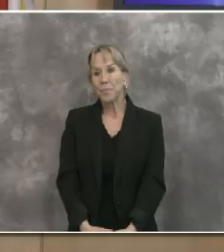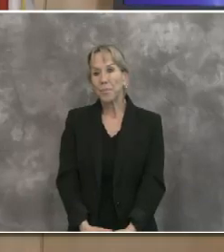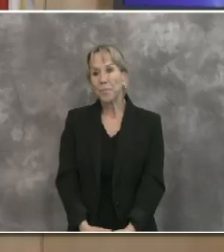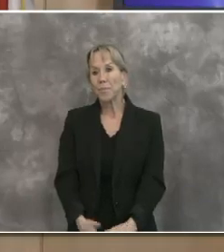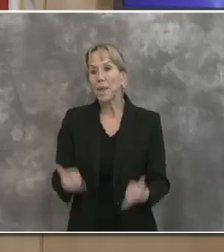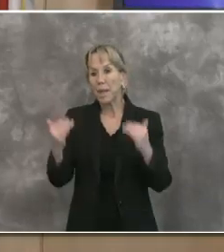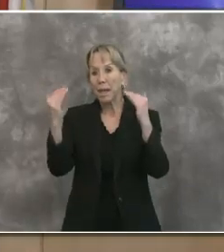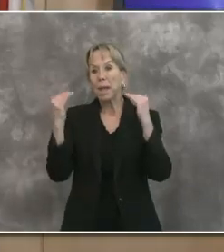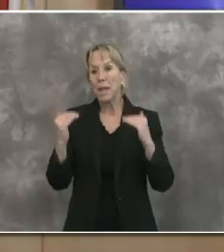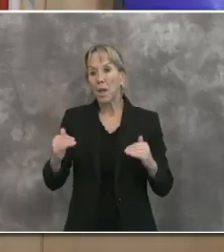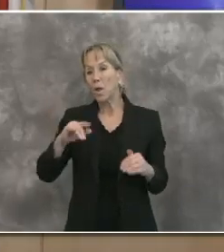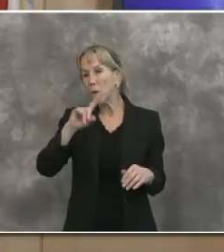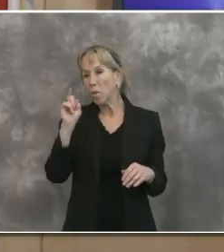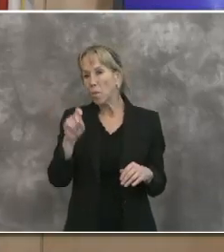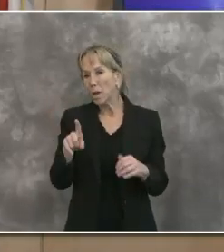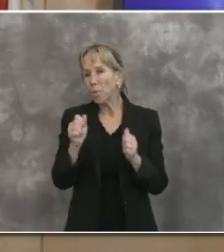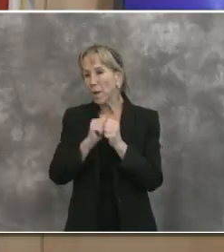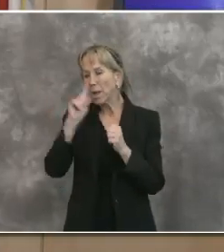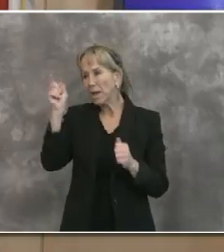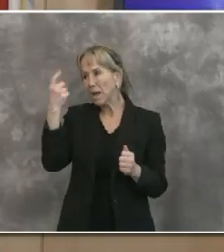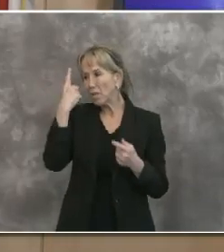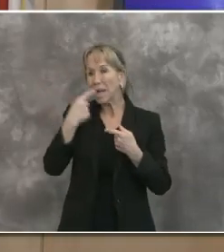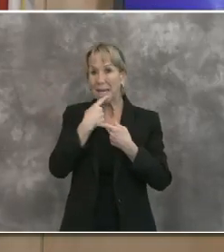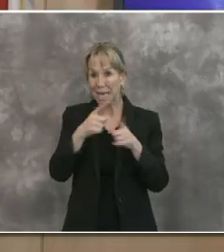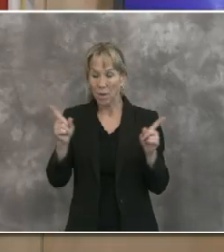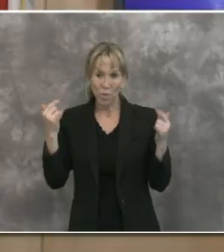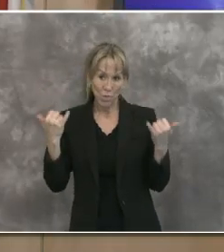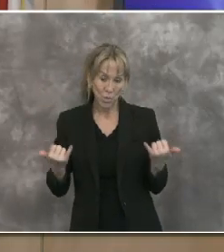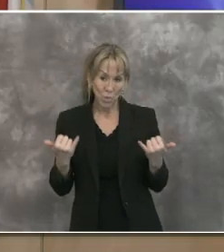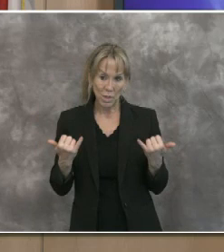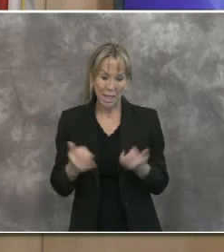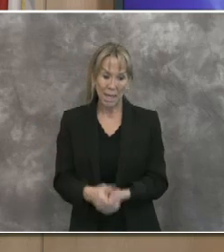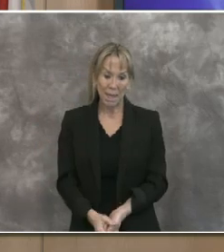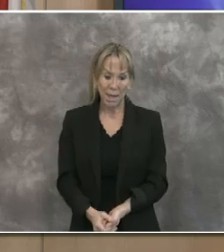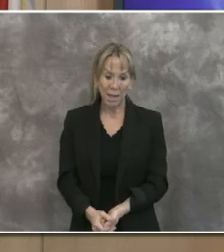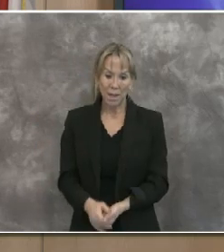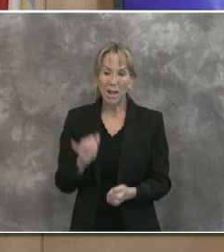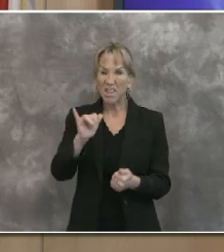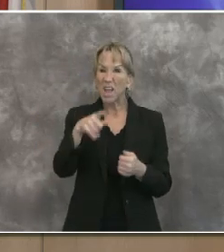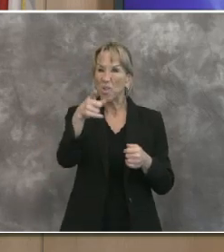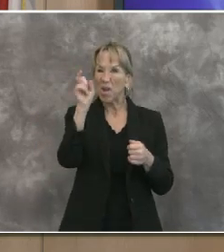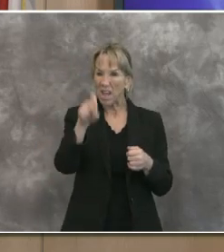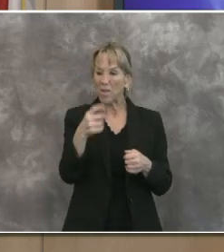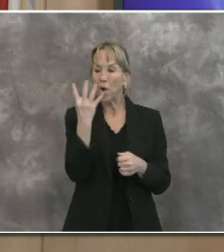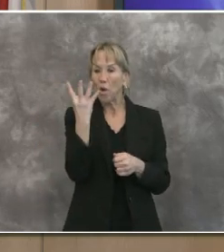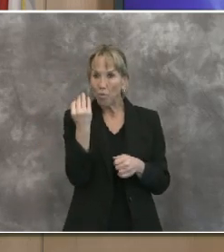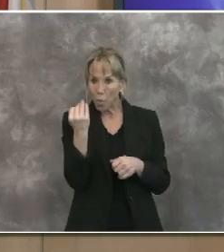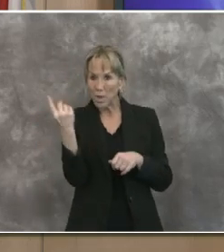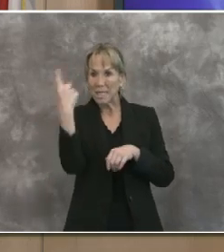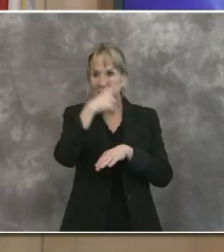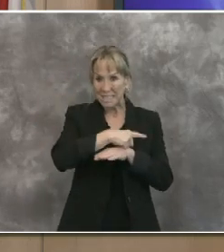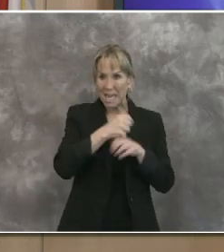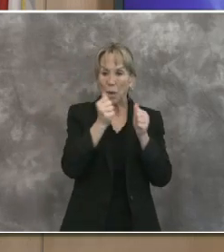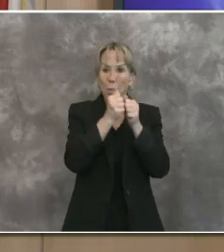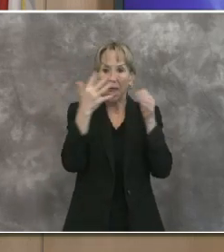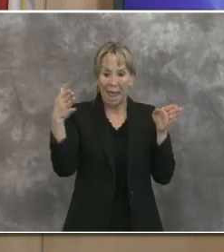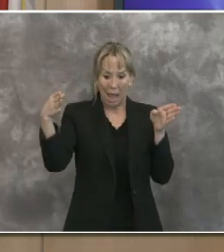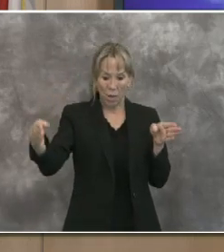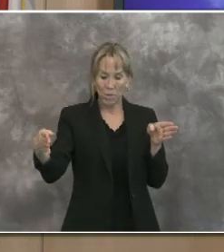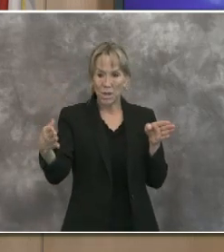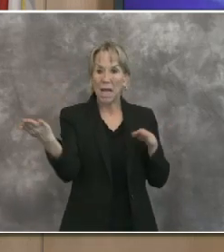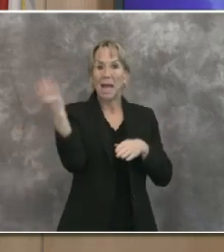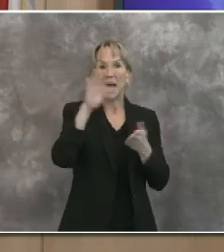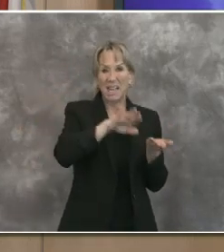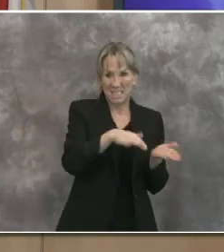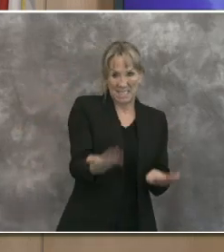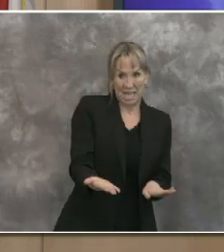This next question deals with the governor's announcement today that you'd have to go 14 days without a death in order to go to the next phase.